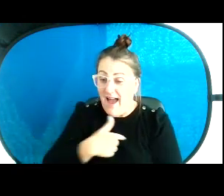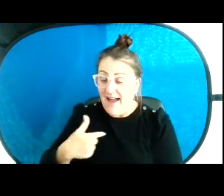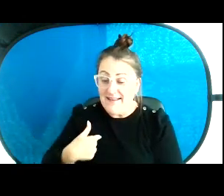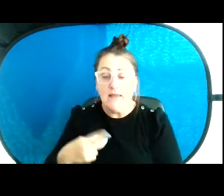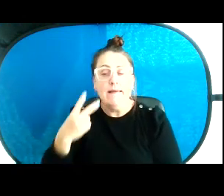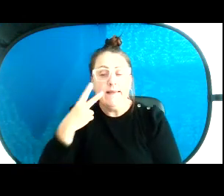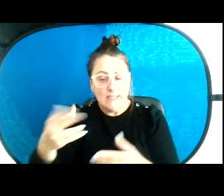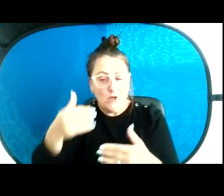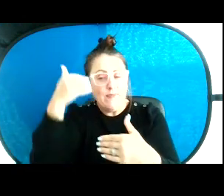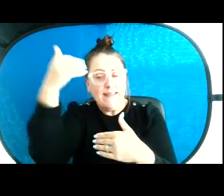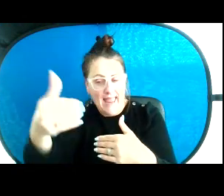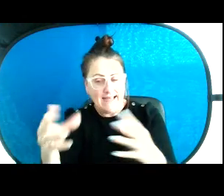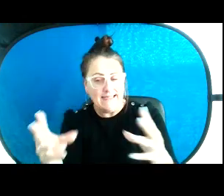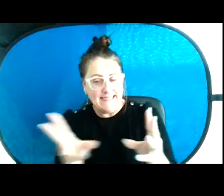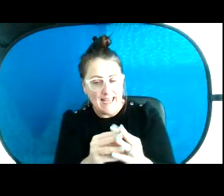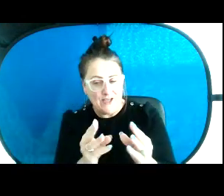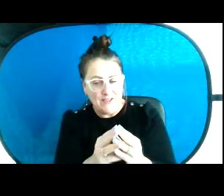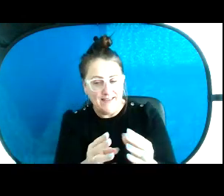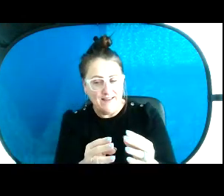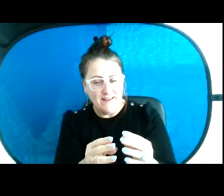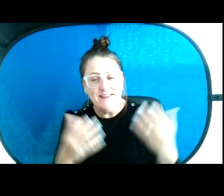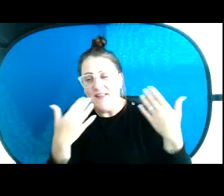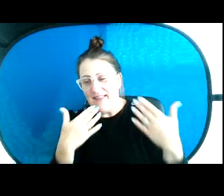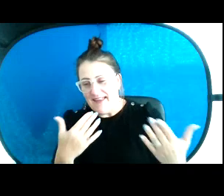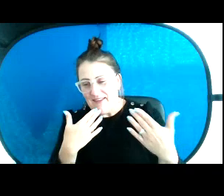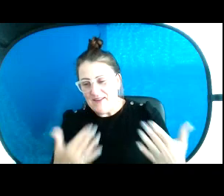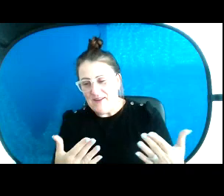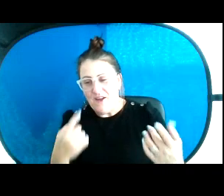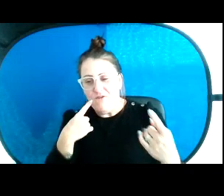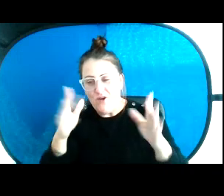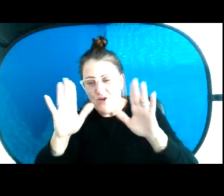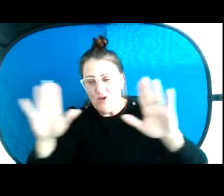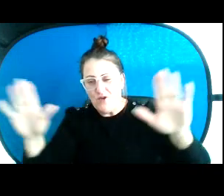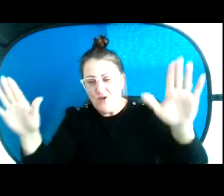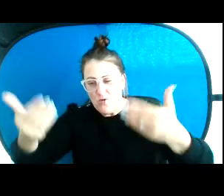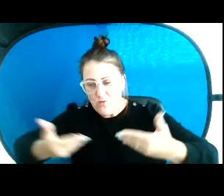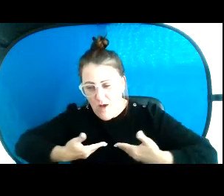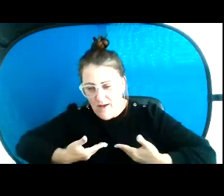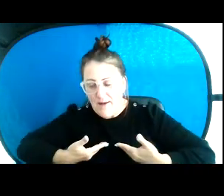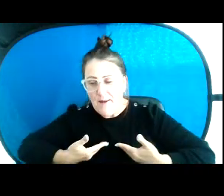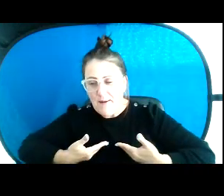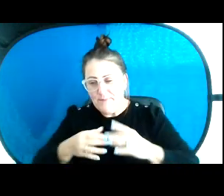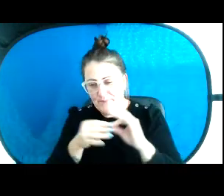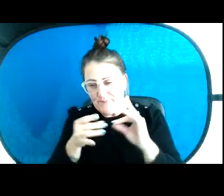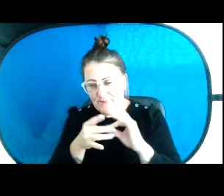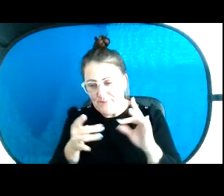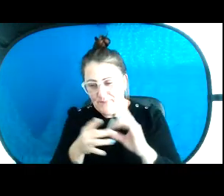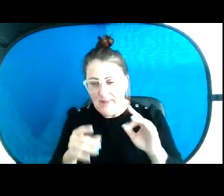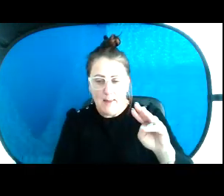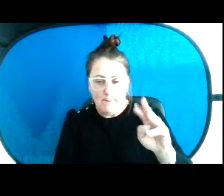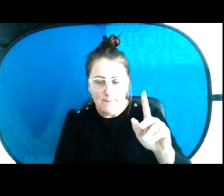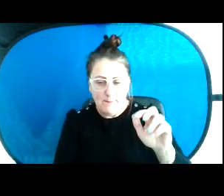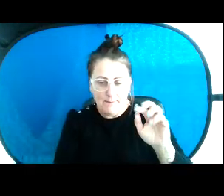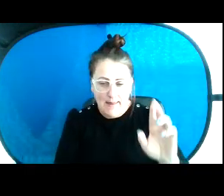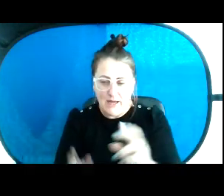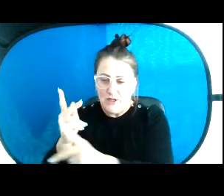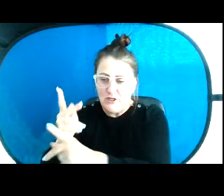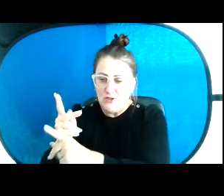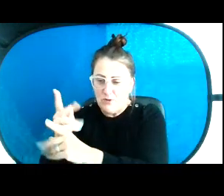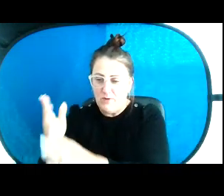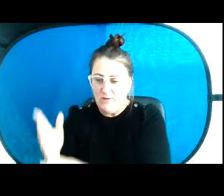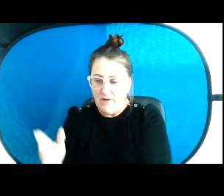next session. So with that, thank you for your welcoming words, Mayor and Supervisor, Assemblymember.